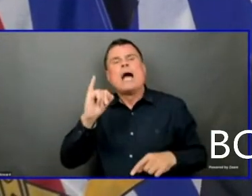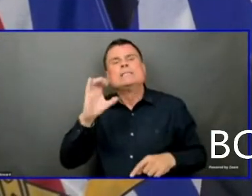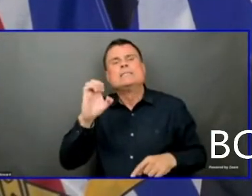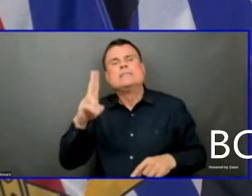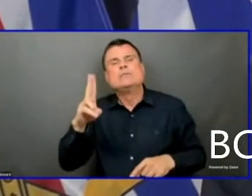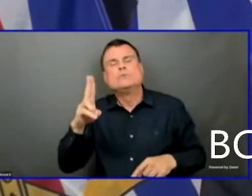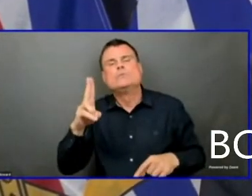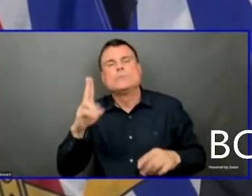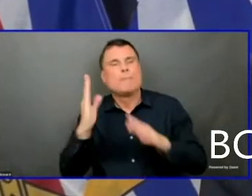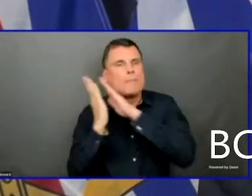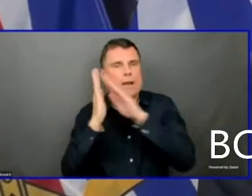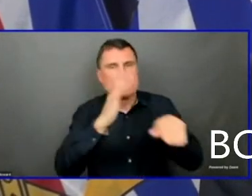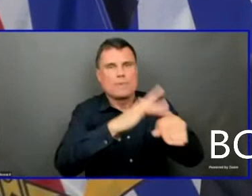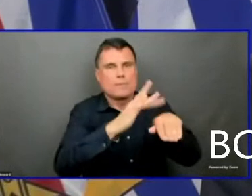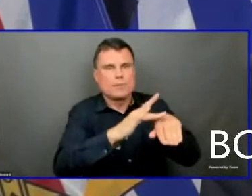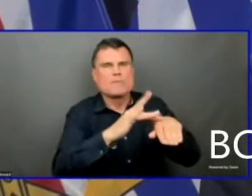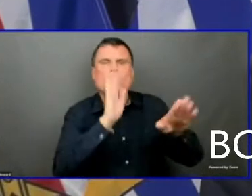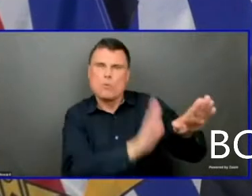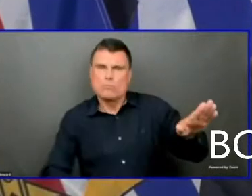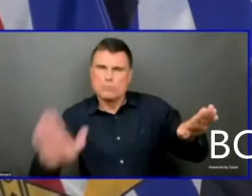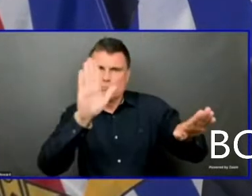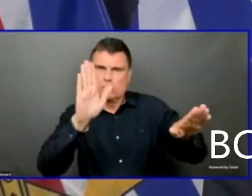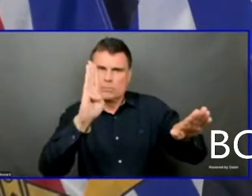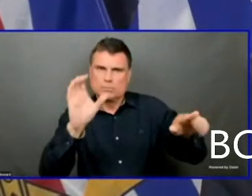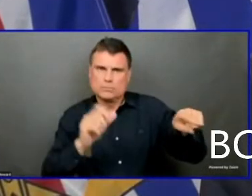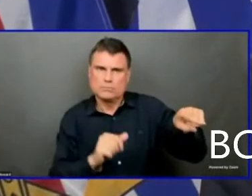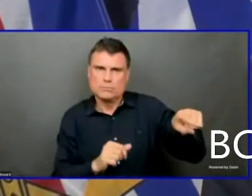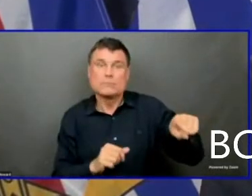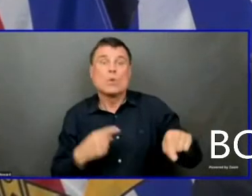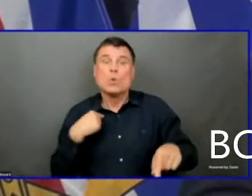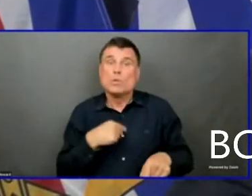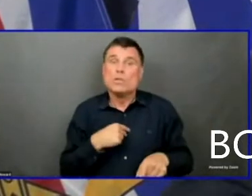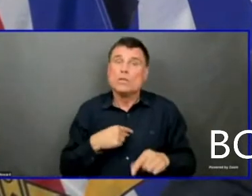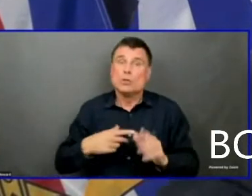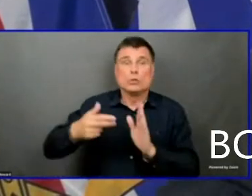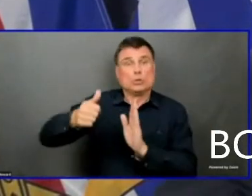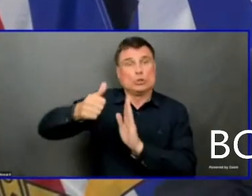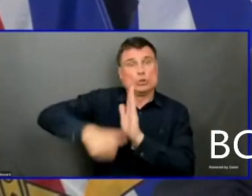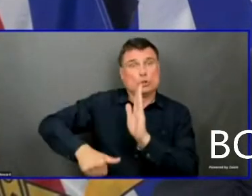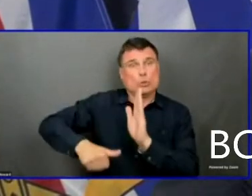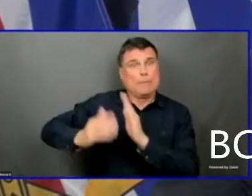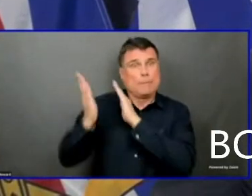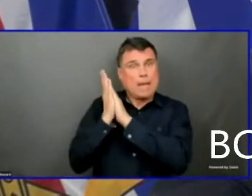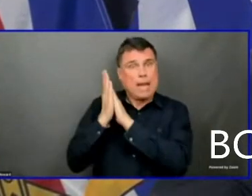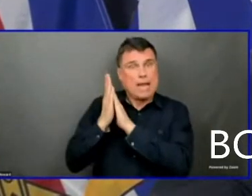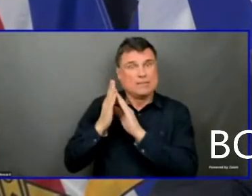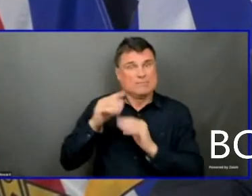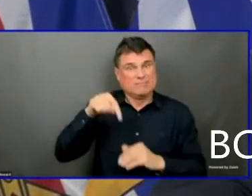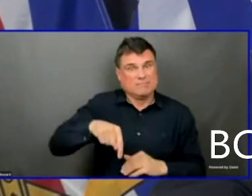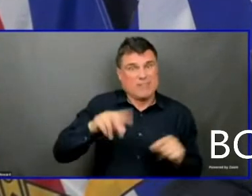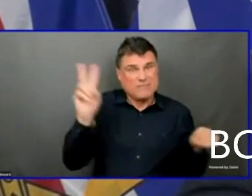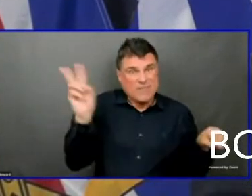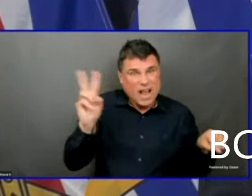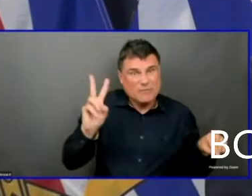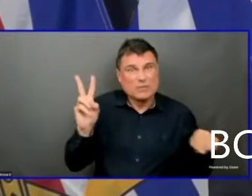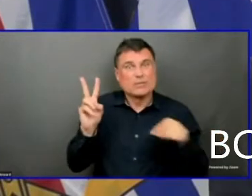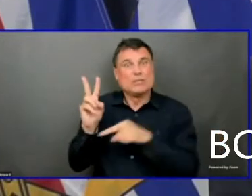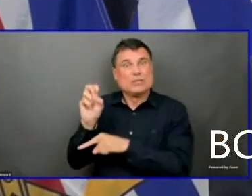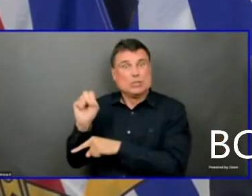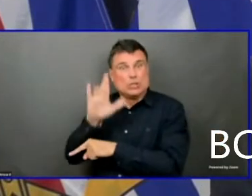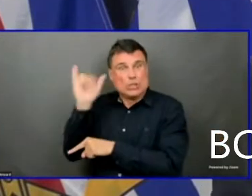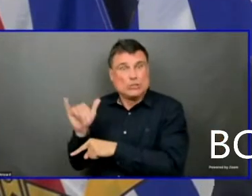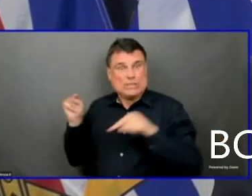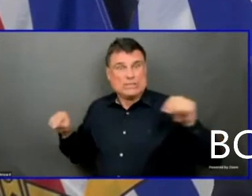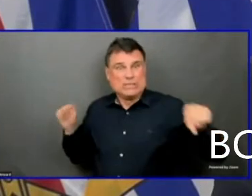are using surge beds in the Fraser Health Authority and Vancouver Coastal Health Authority currently 175 surge beds and